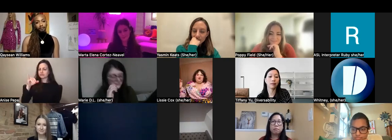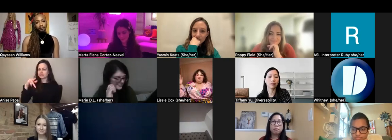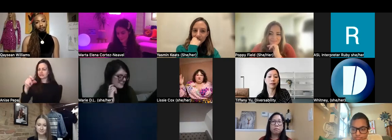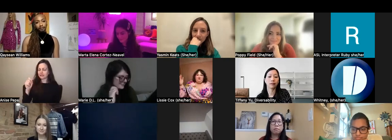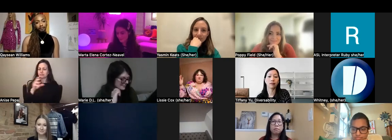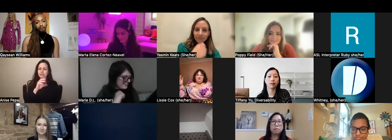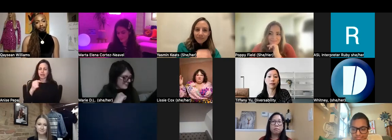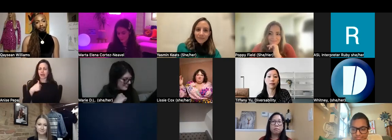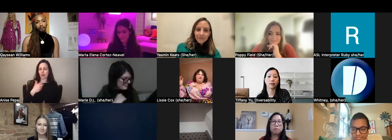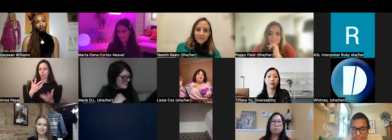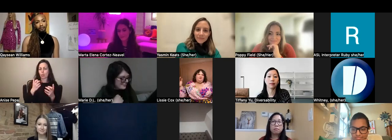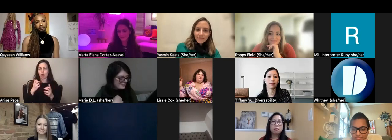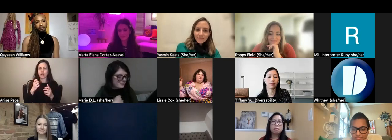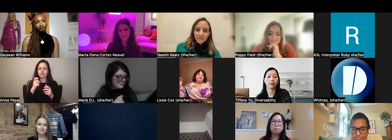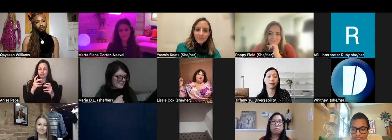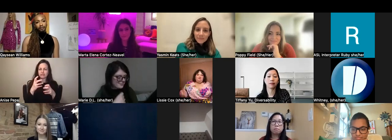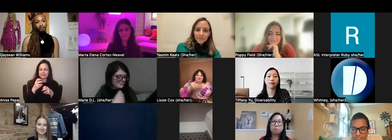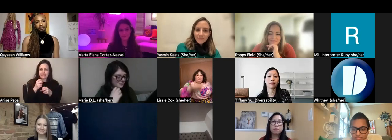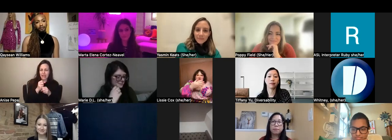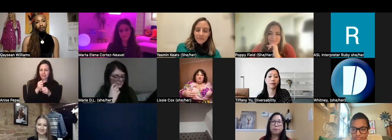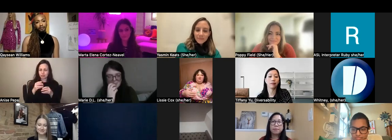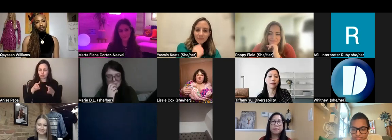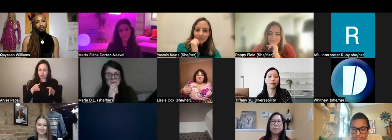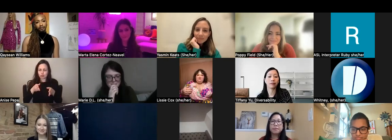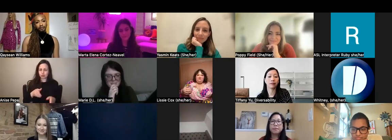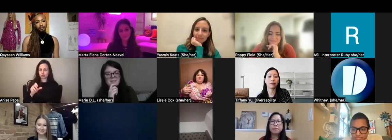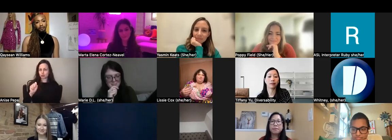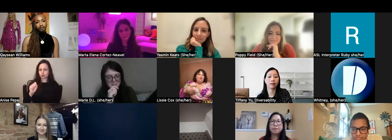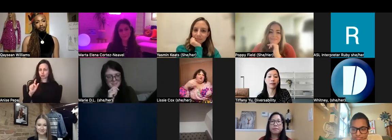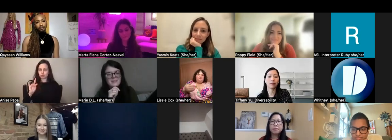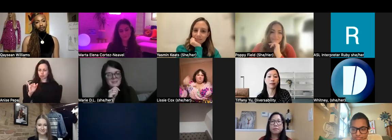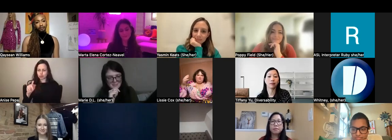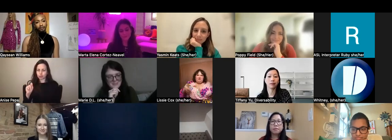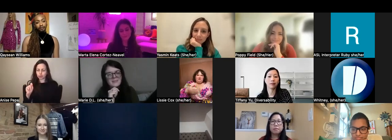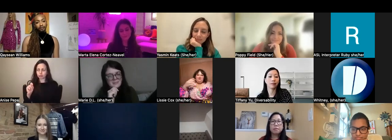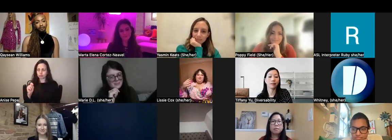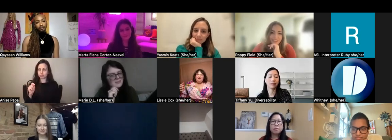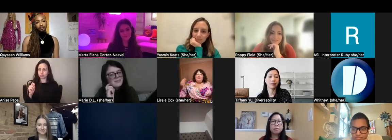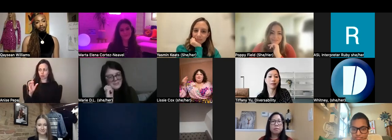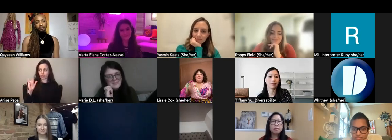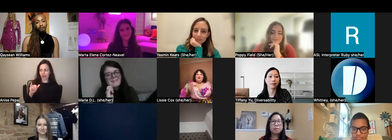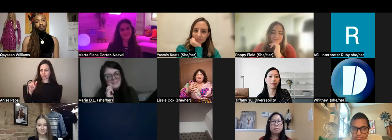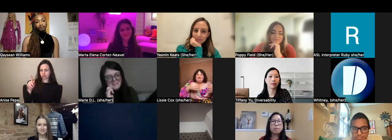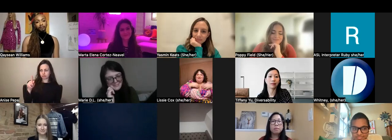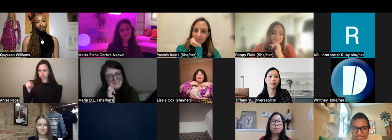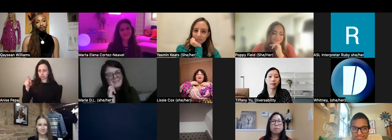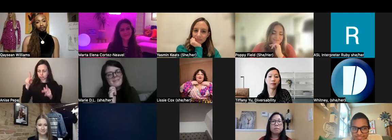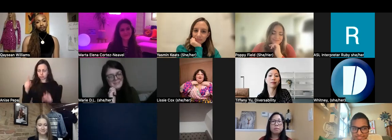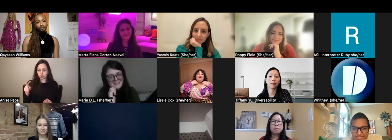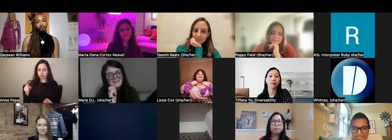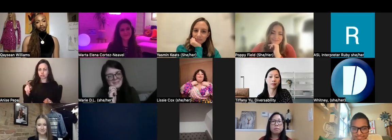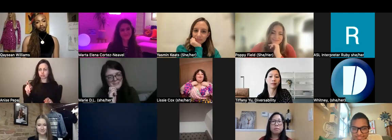skin tight skirts so that that girl can see, or boy, or they, them, that person,